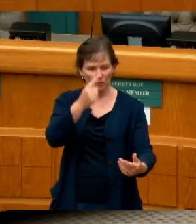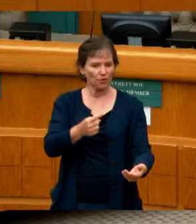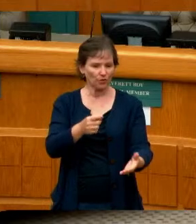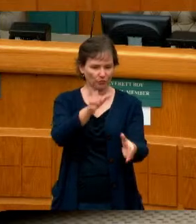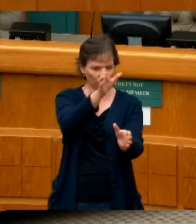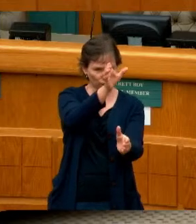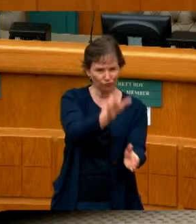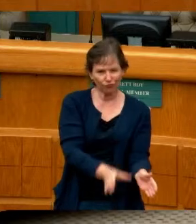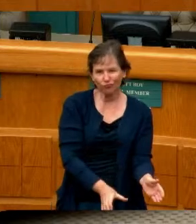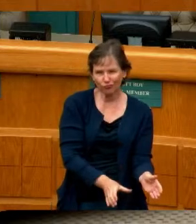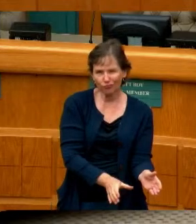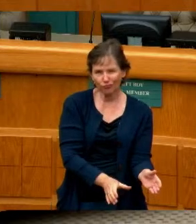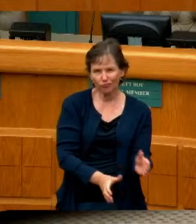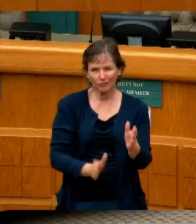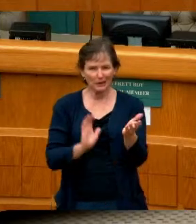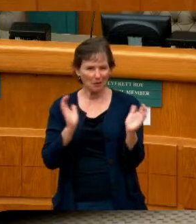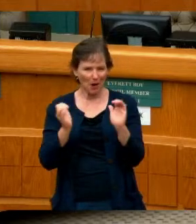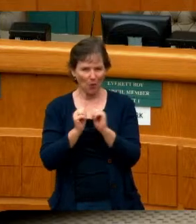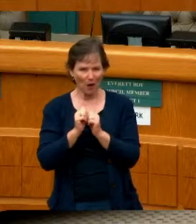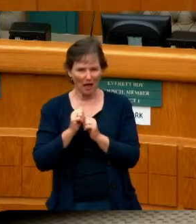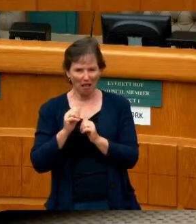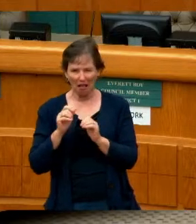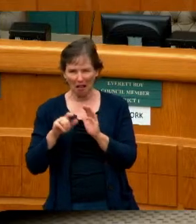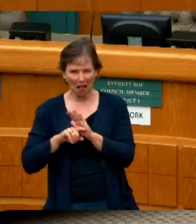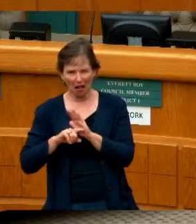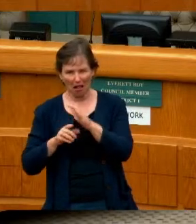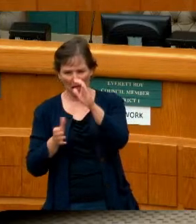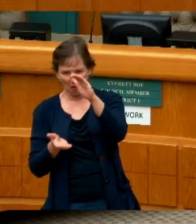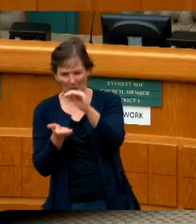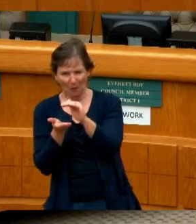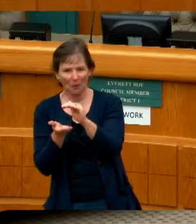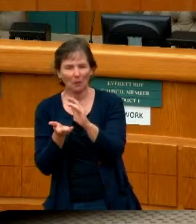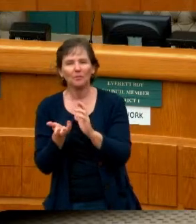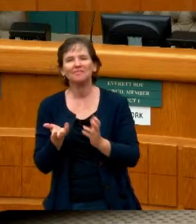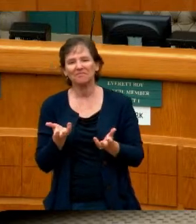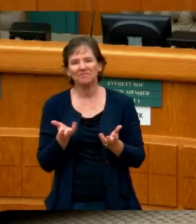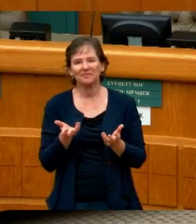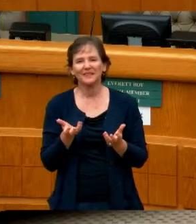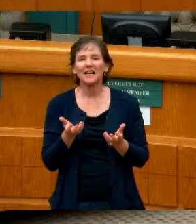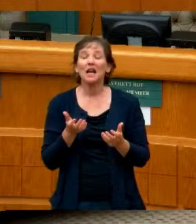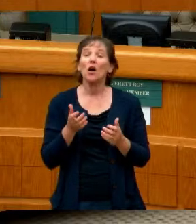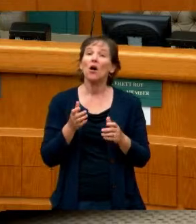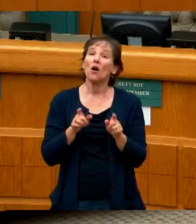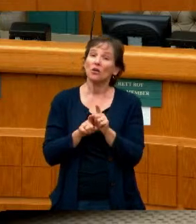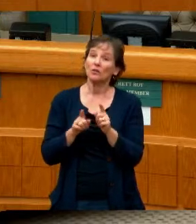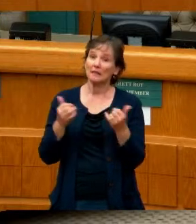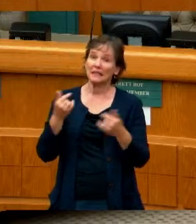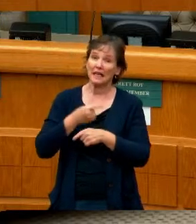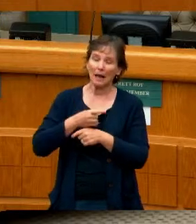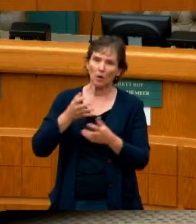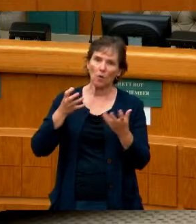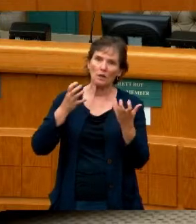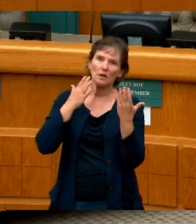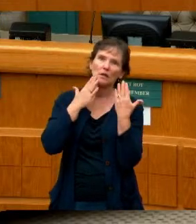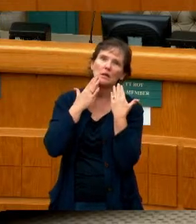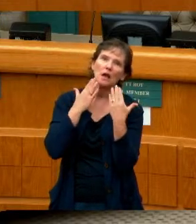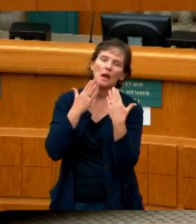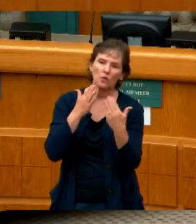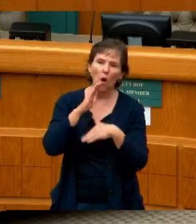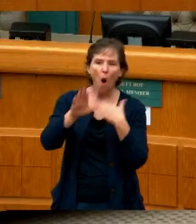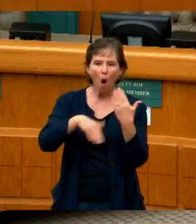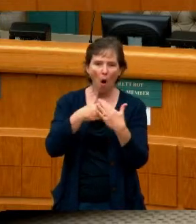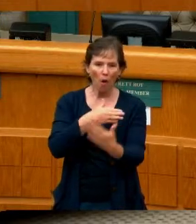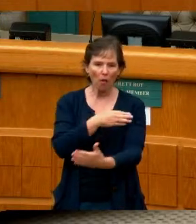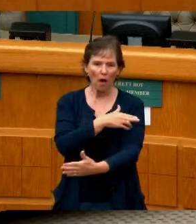year is. So, and besides family and all of the folks that have been paying attention to us, the doctors,